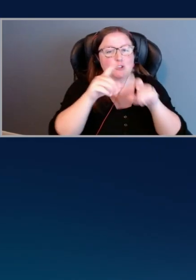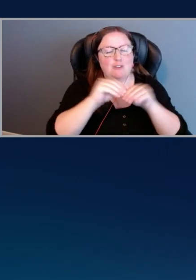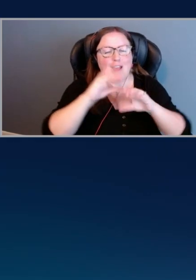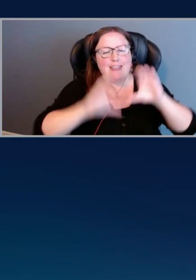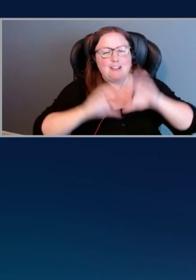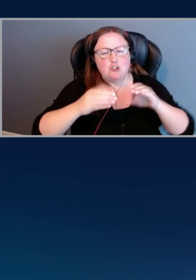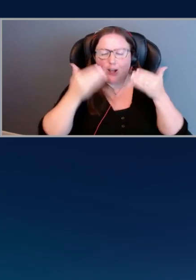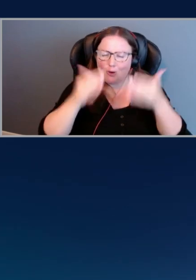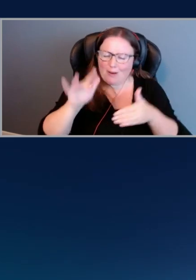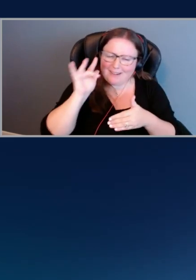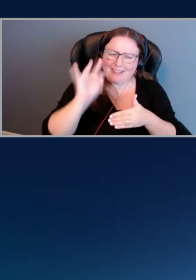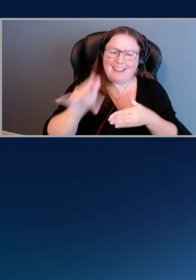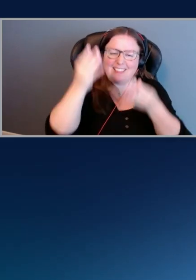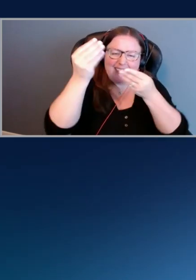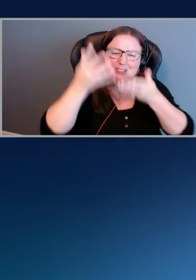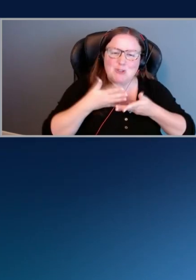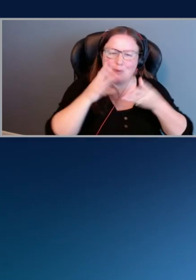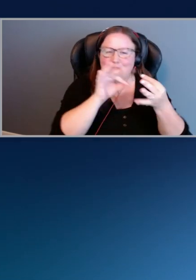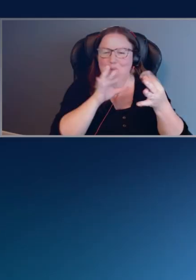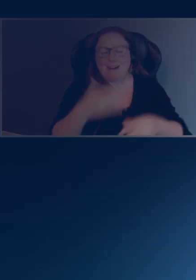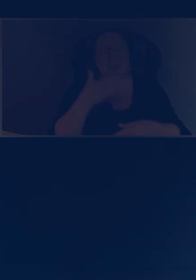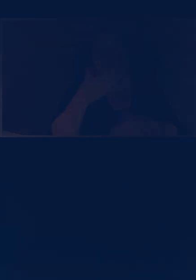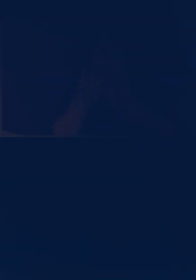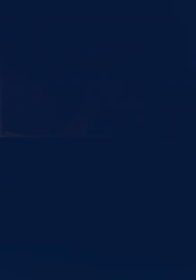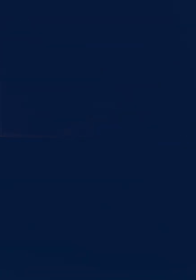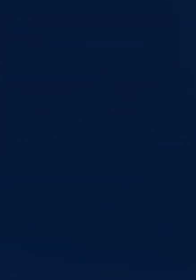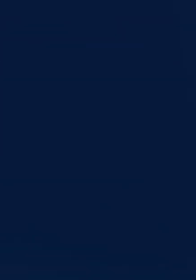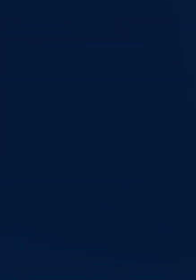click that and let us know how we did today. But thanks, everyone. Happy learning.